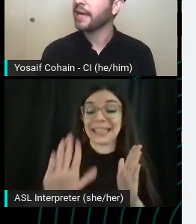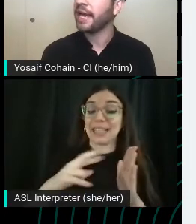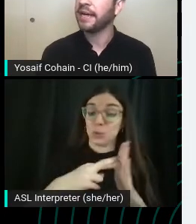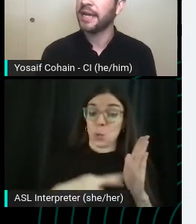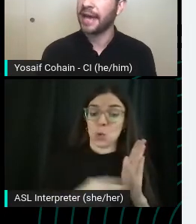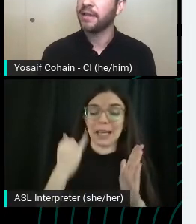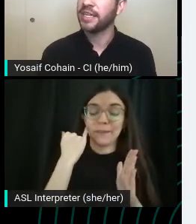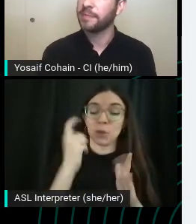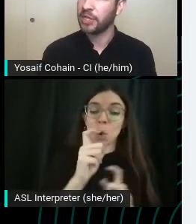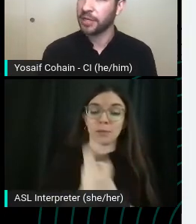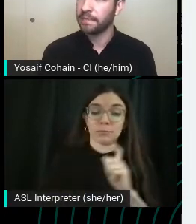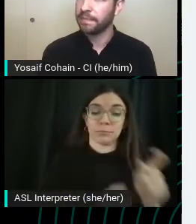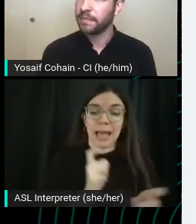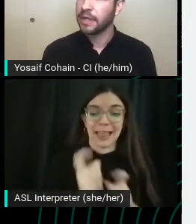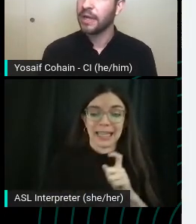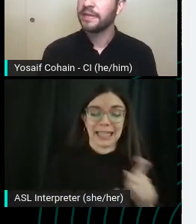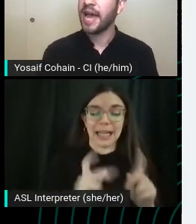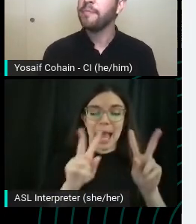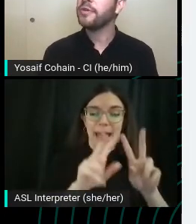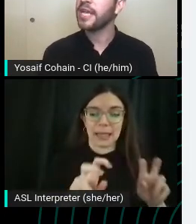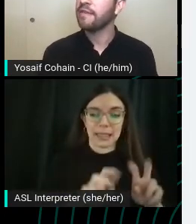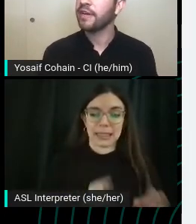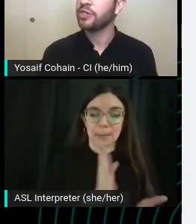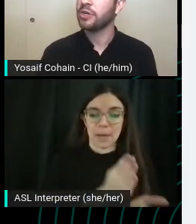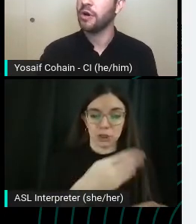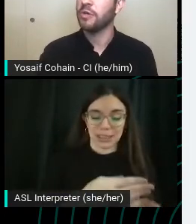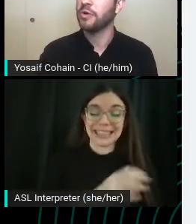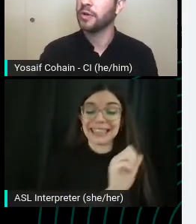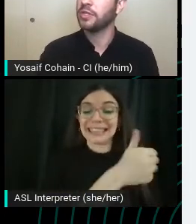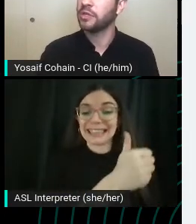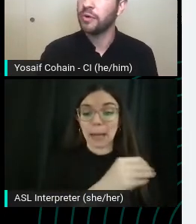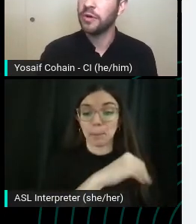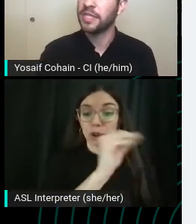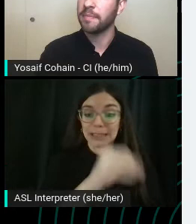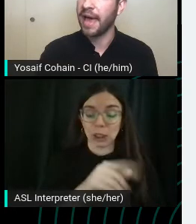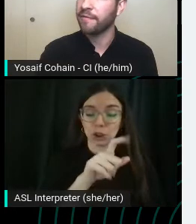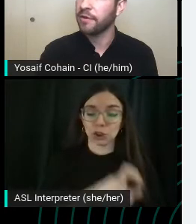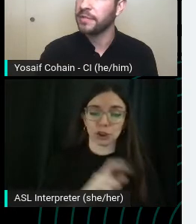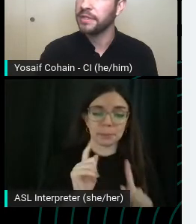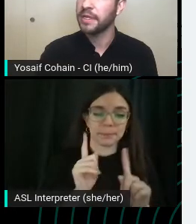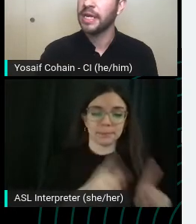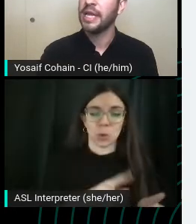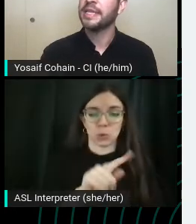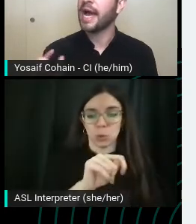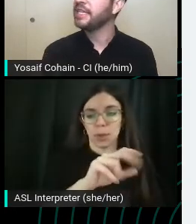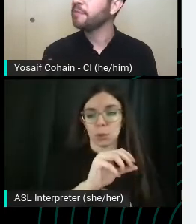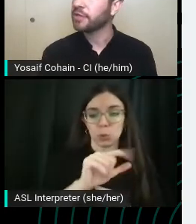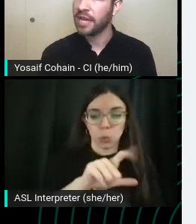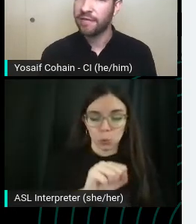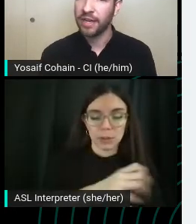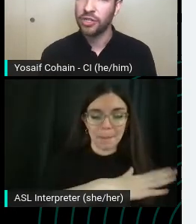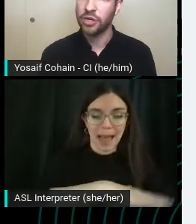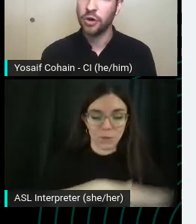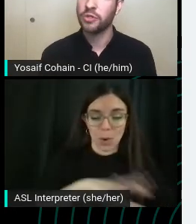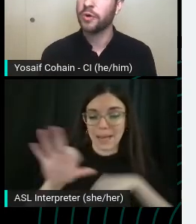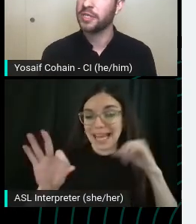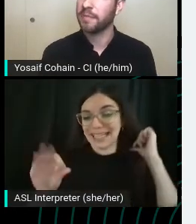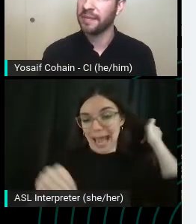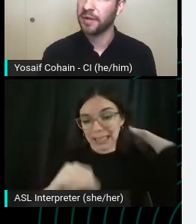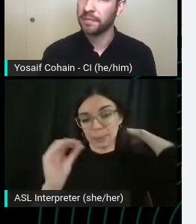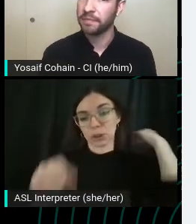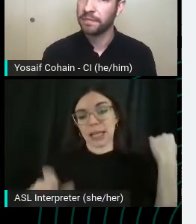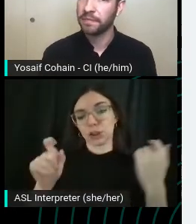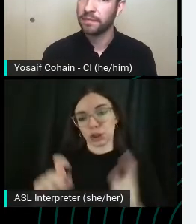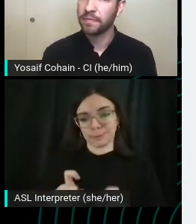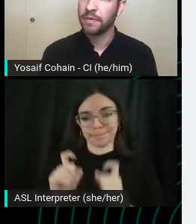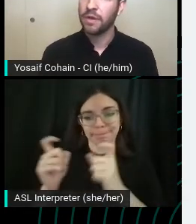are allocating an analytics budget, 10% of it should go towards the tools and platforms, 90% of it should go towards the